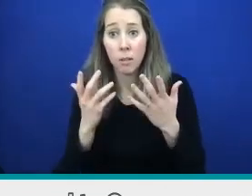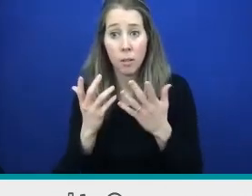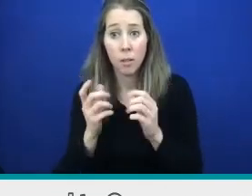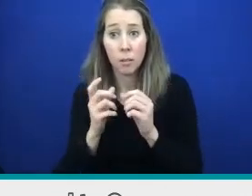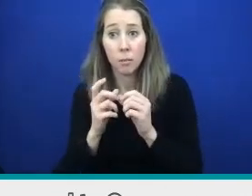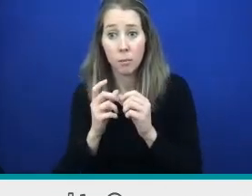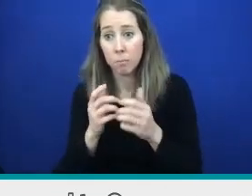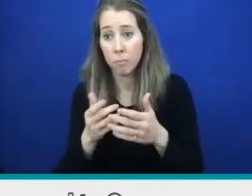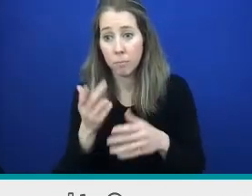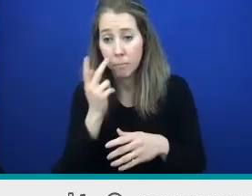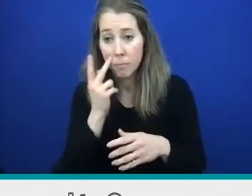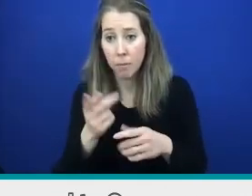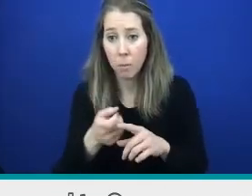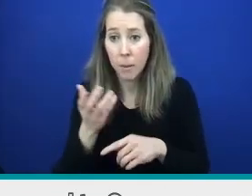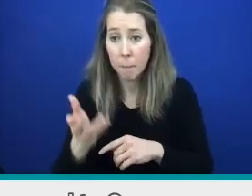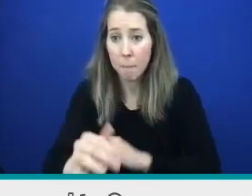kind of go from there. But